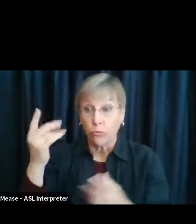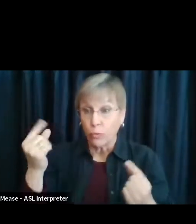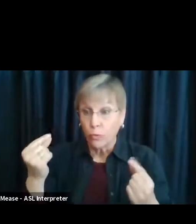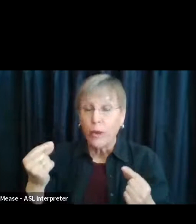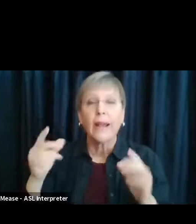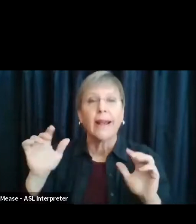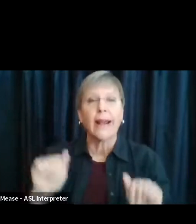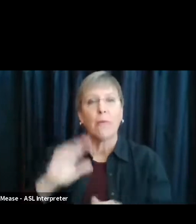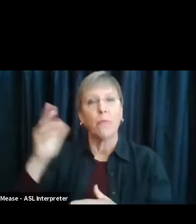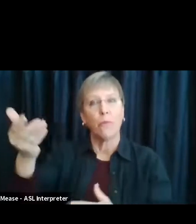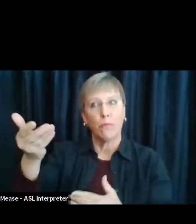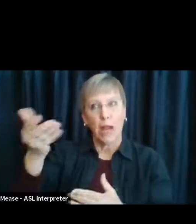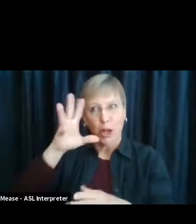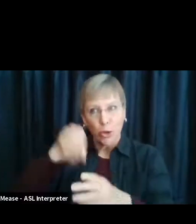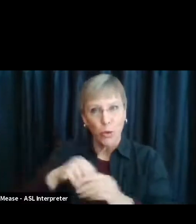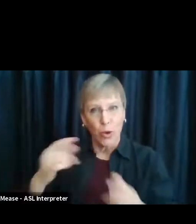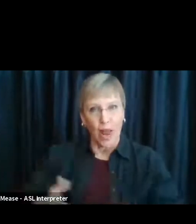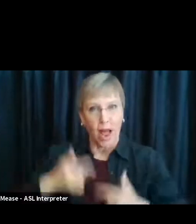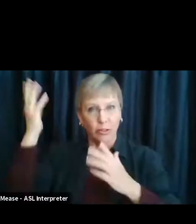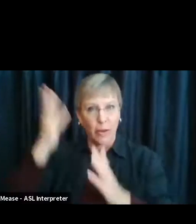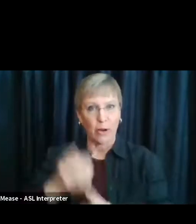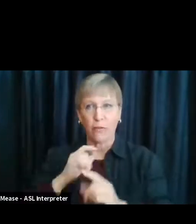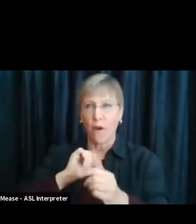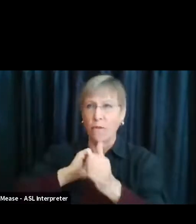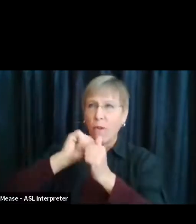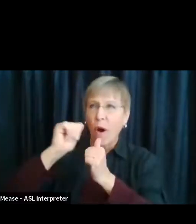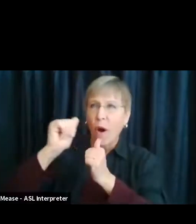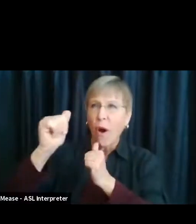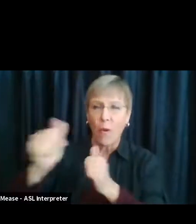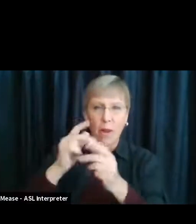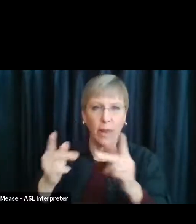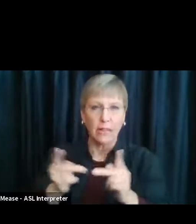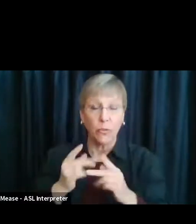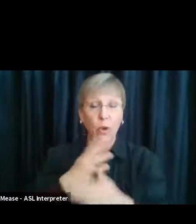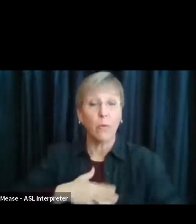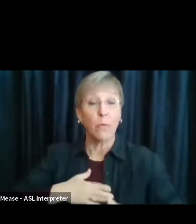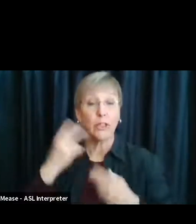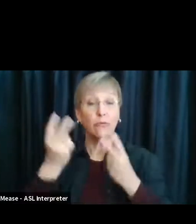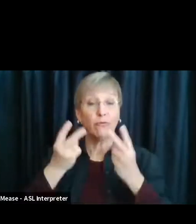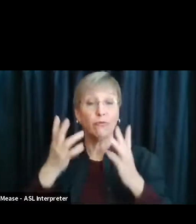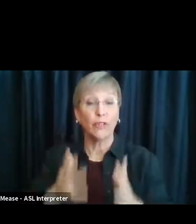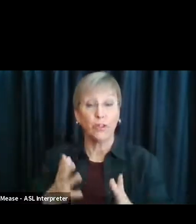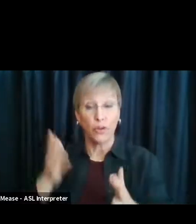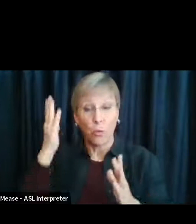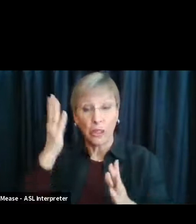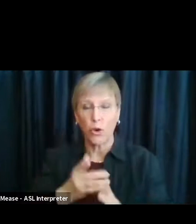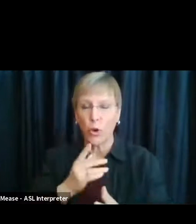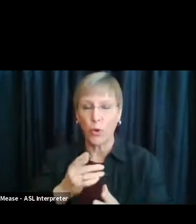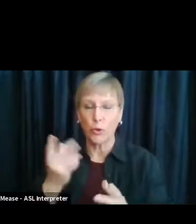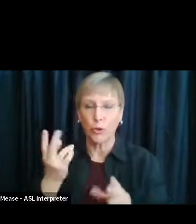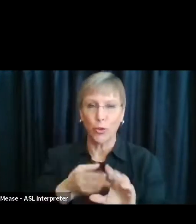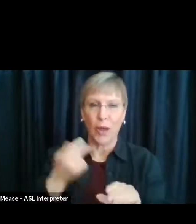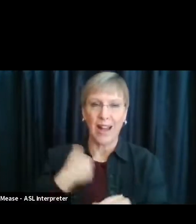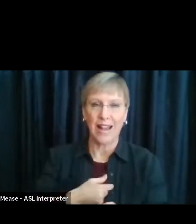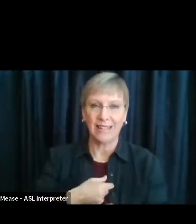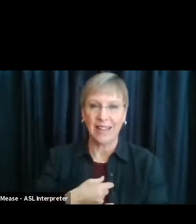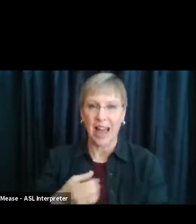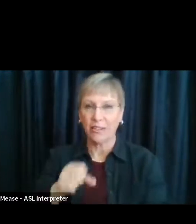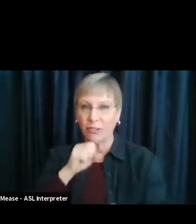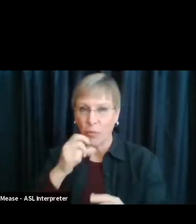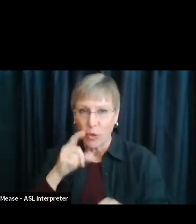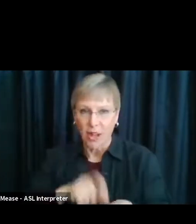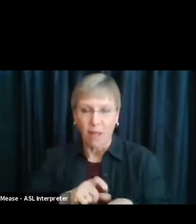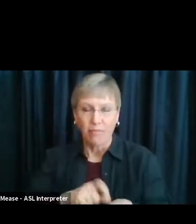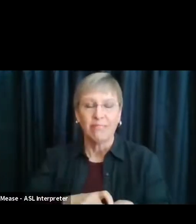live speakers in from faraway places. And we appreciate guest presenters who join us at their dinner time, as today's speaker is doing from